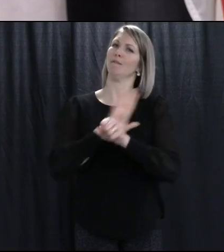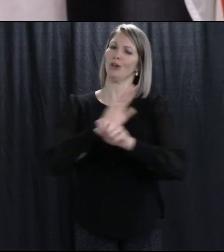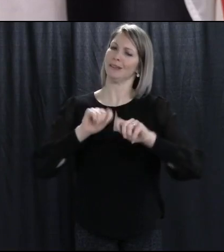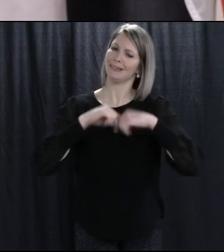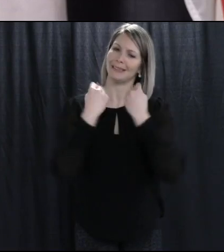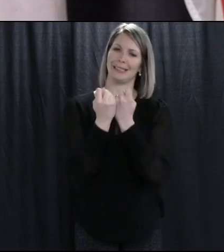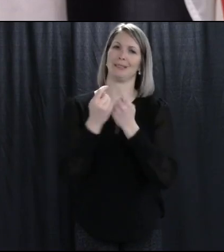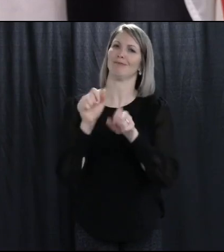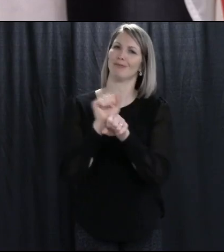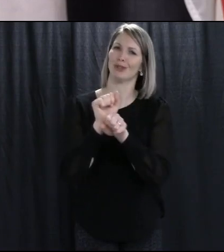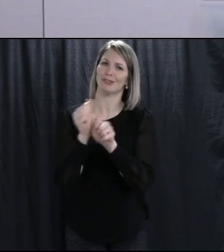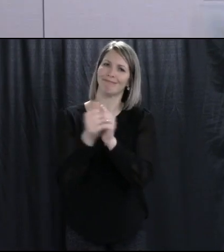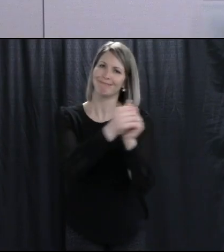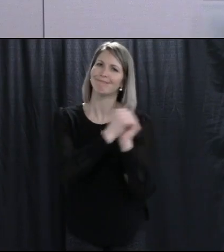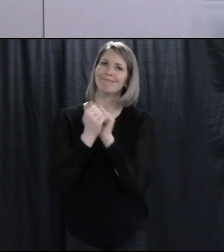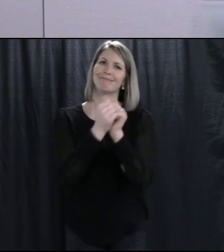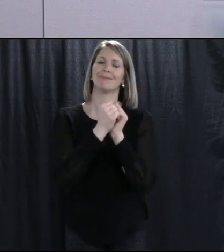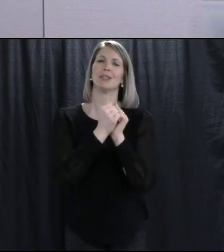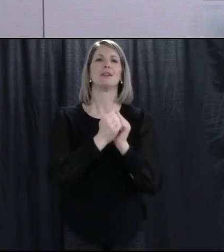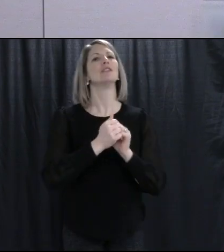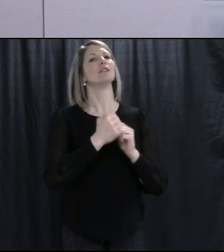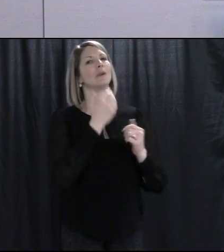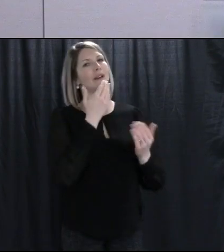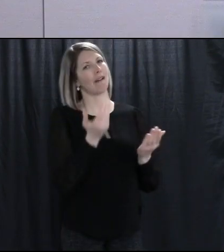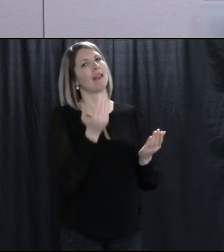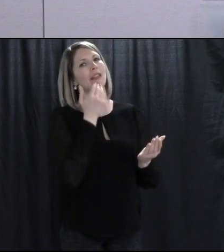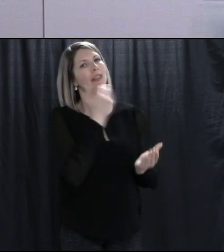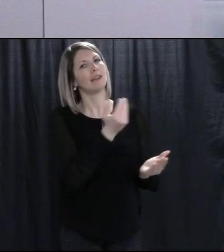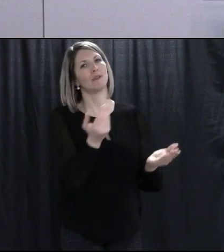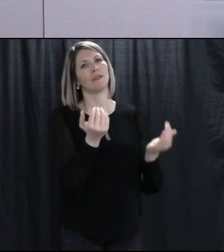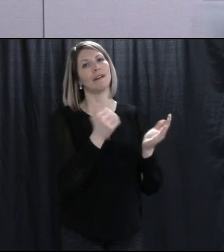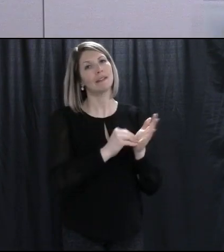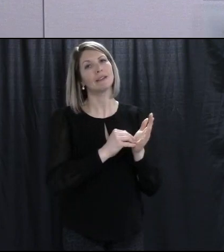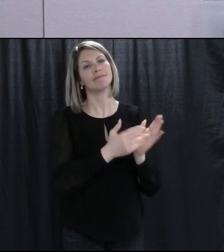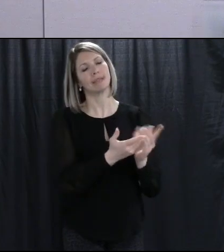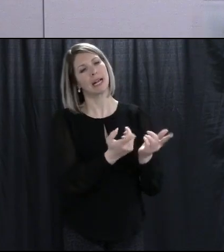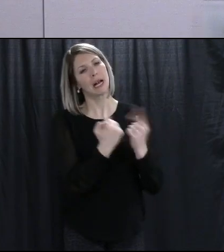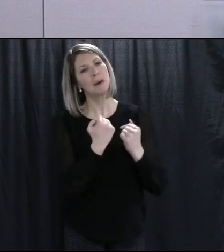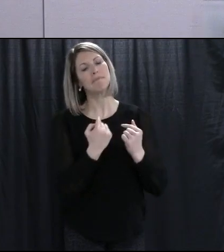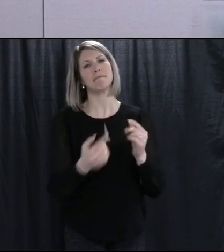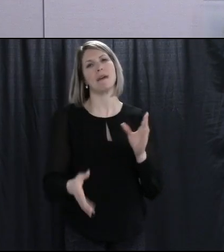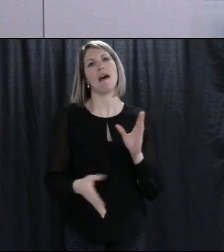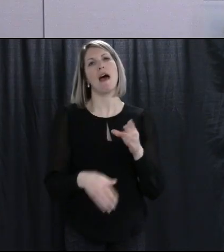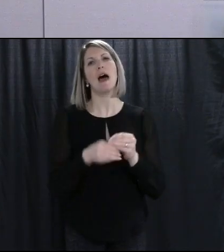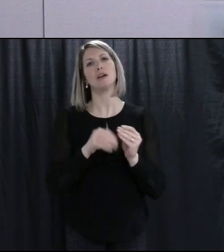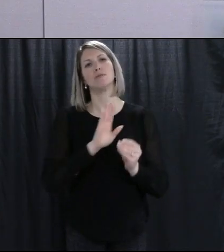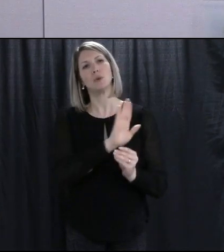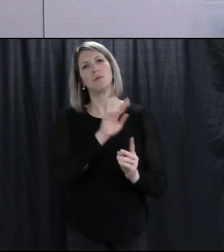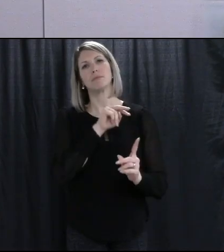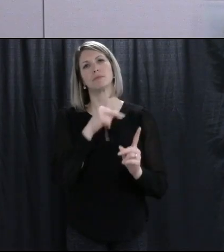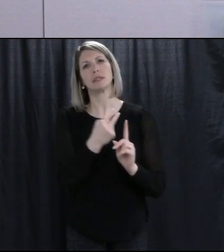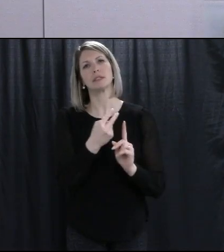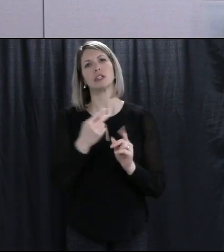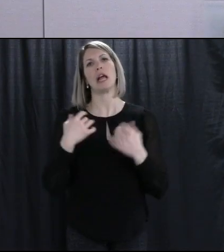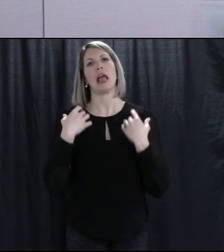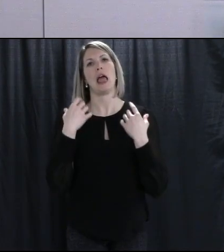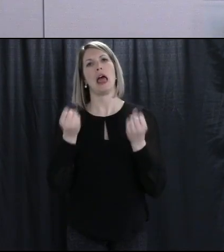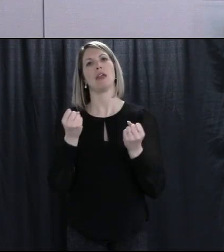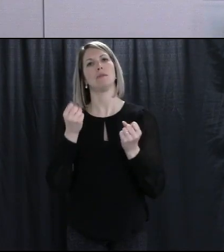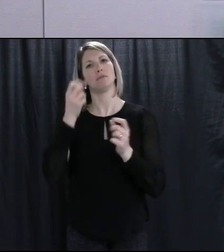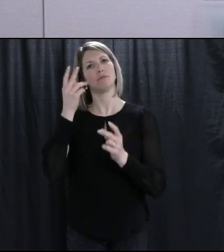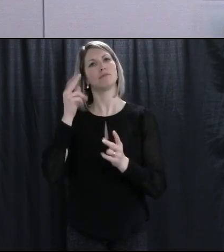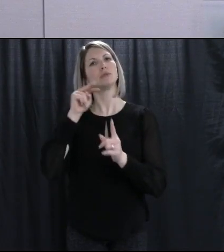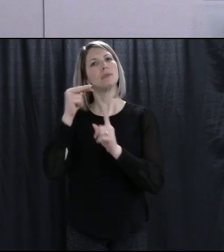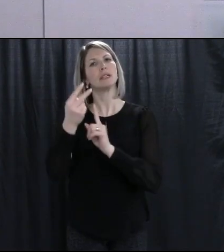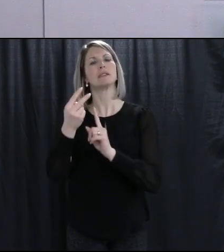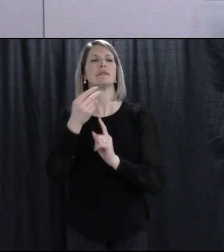Hagee, thank you for being here with us again today, and you can make your comments on the health aspects and social responsibility.